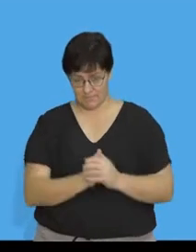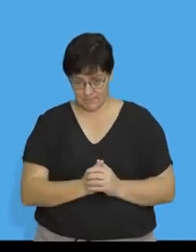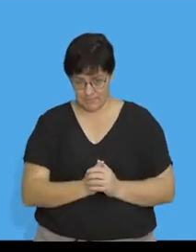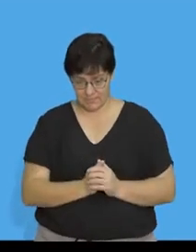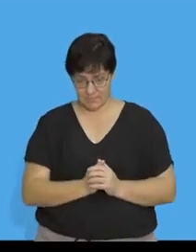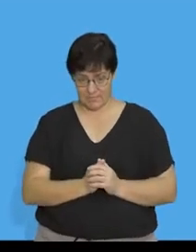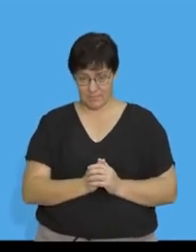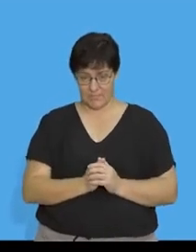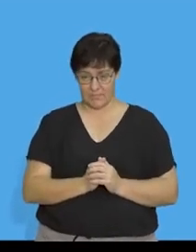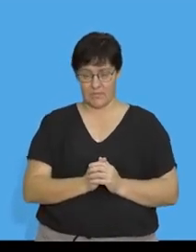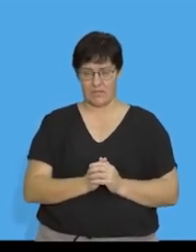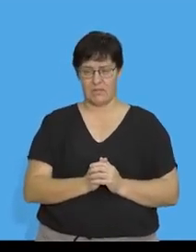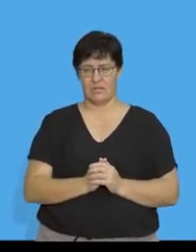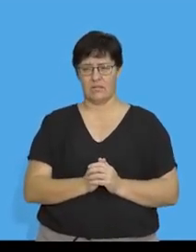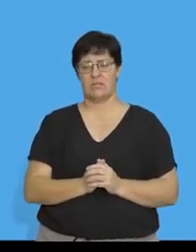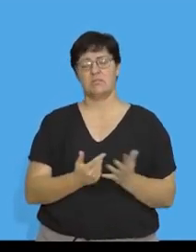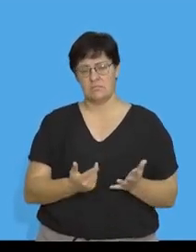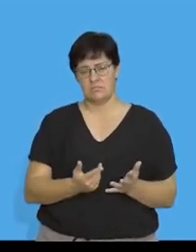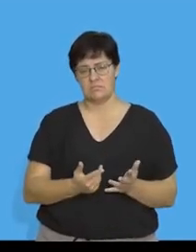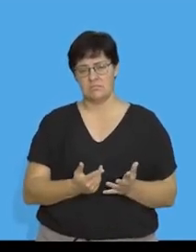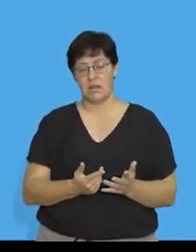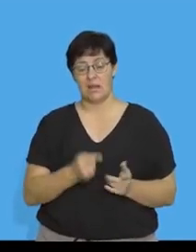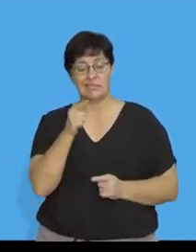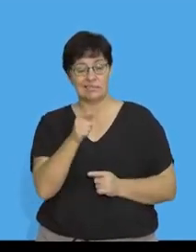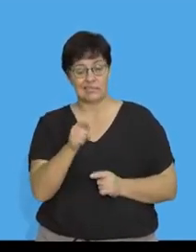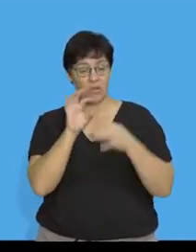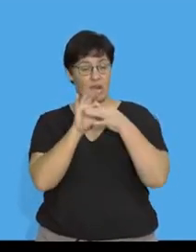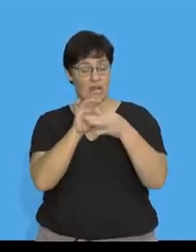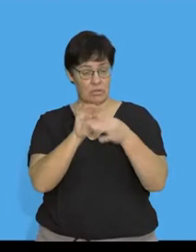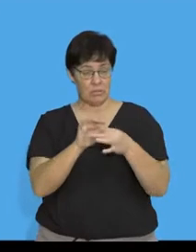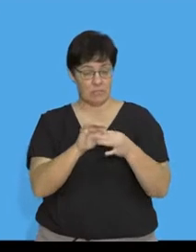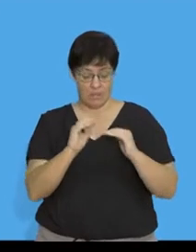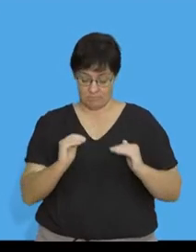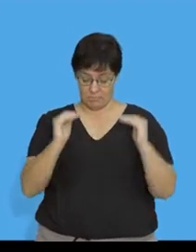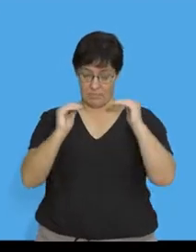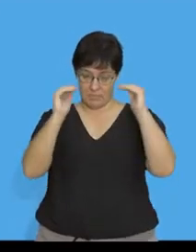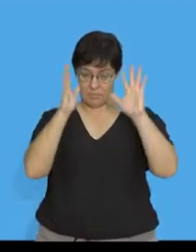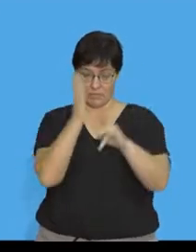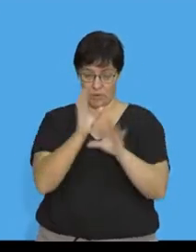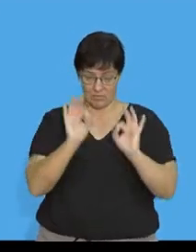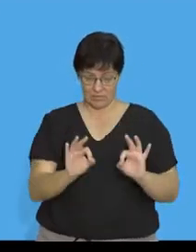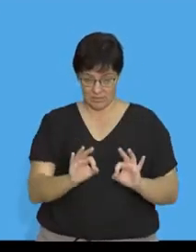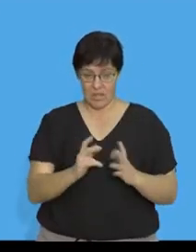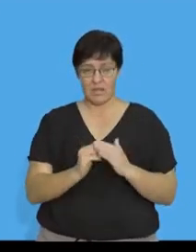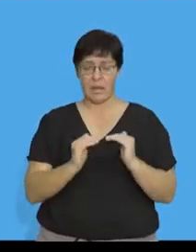might remind you of something called a hyperbola. A hyperbola,